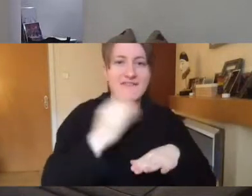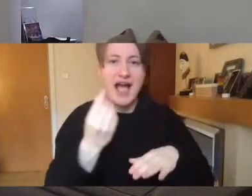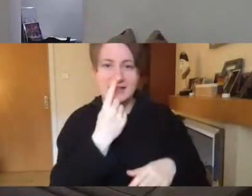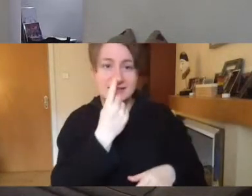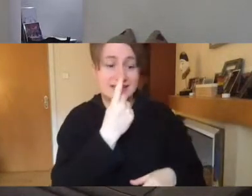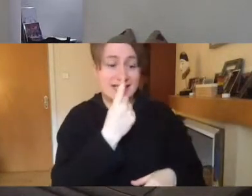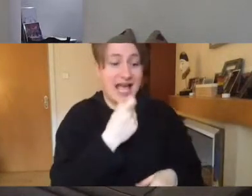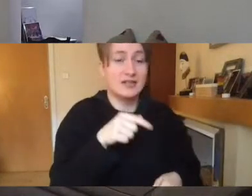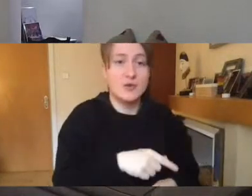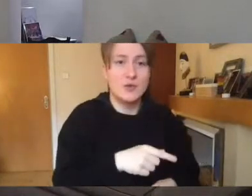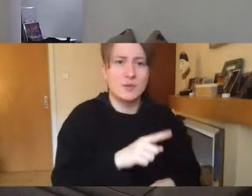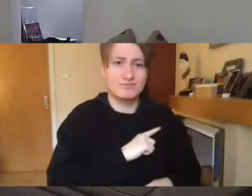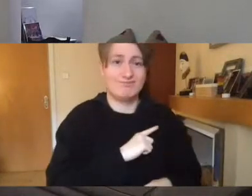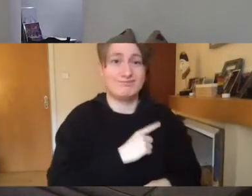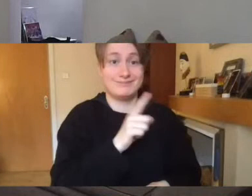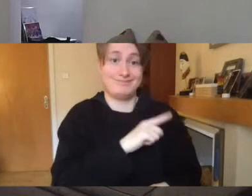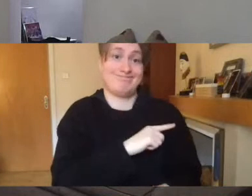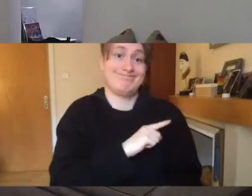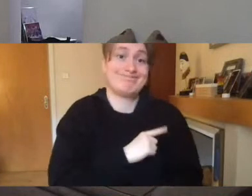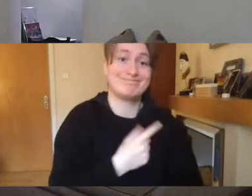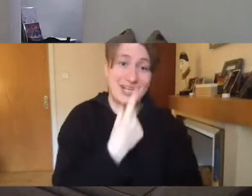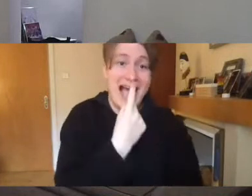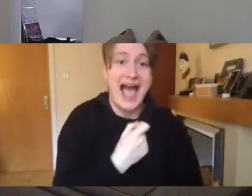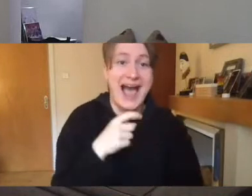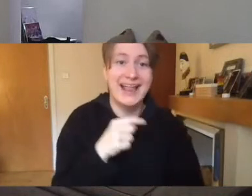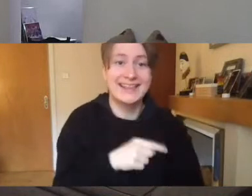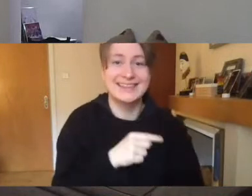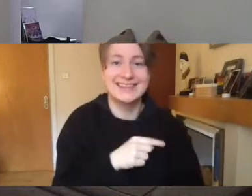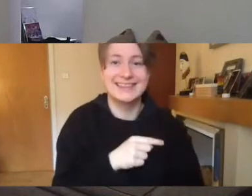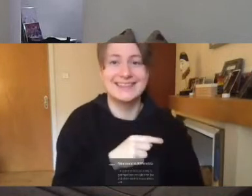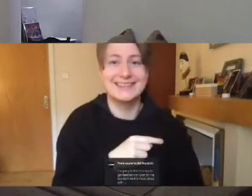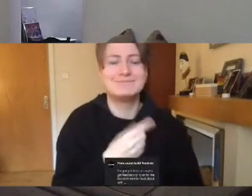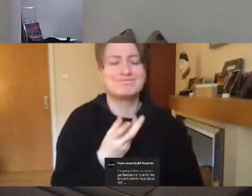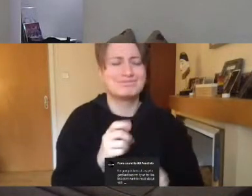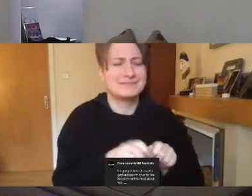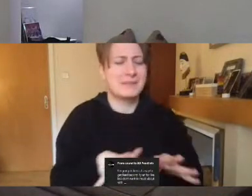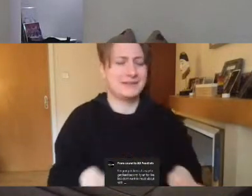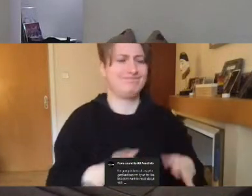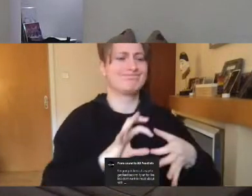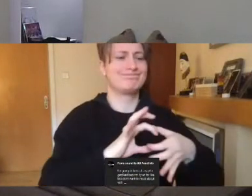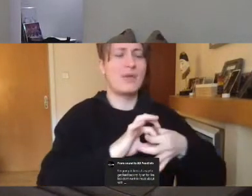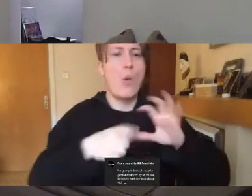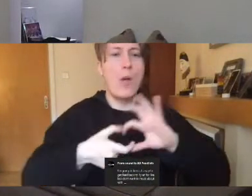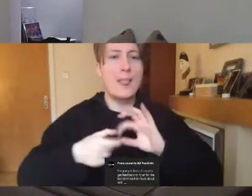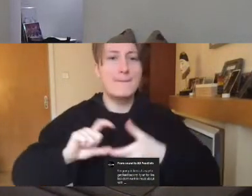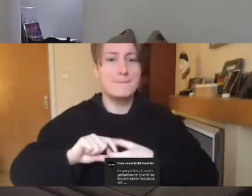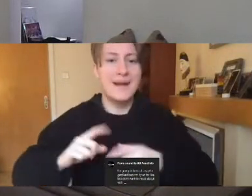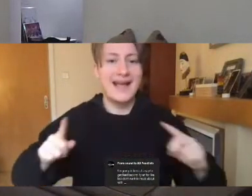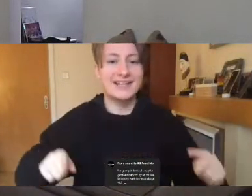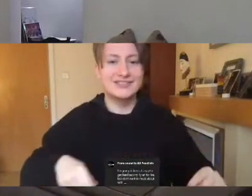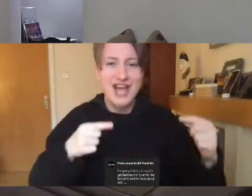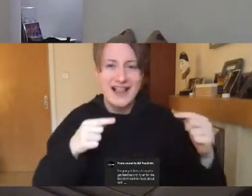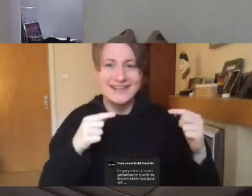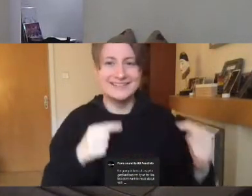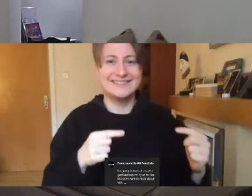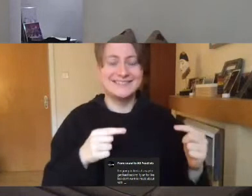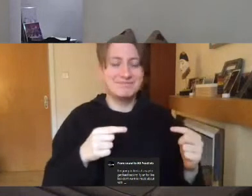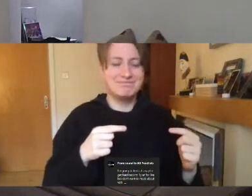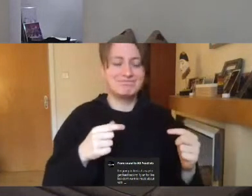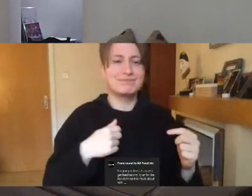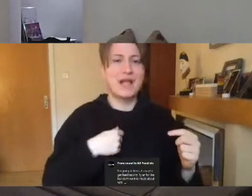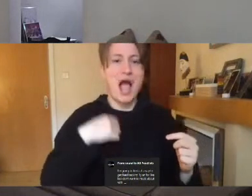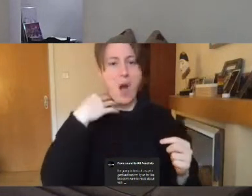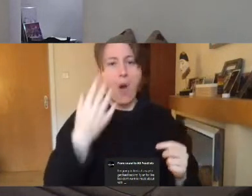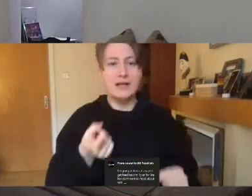new pieces. And I was playing in Ireland some years ago, and I played there many, many years regularly